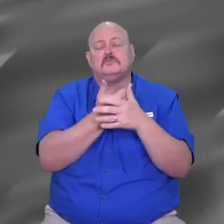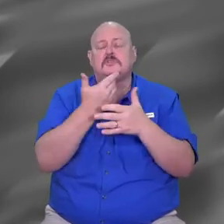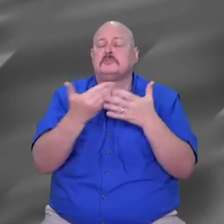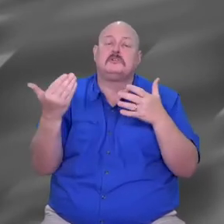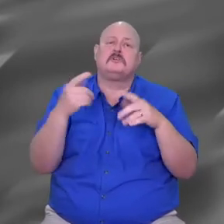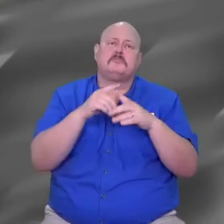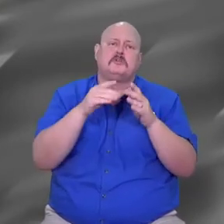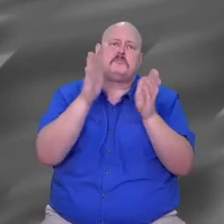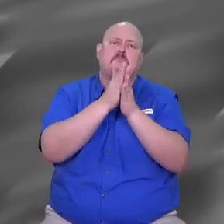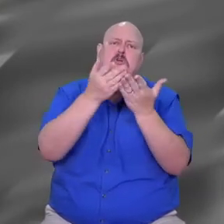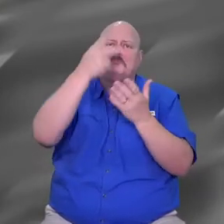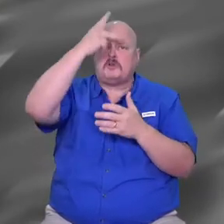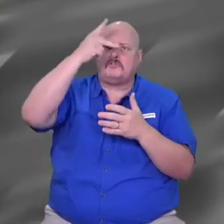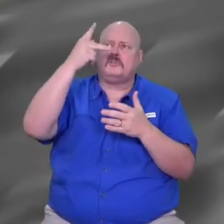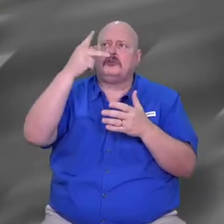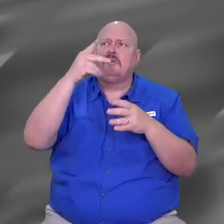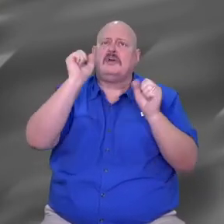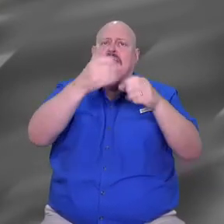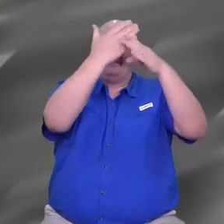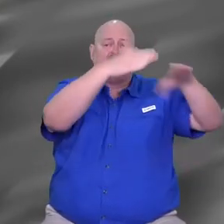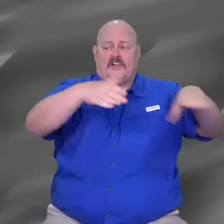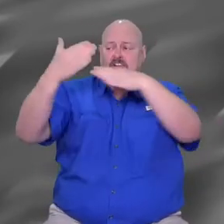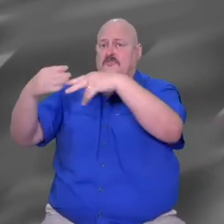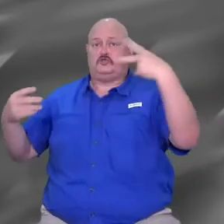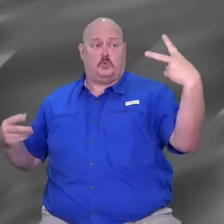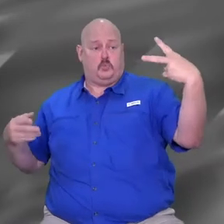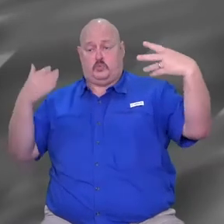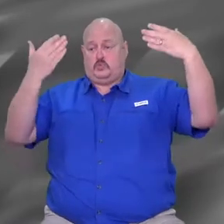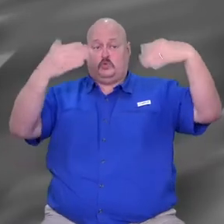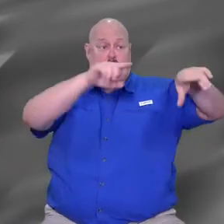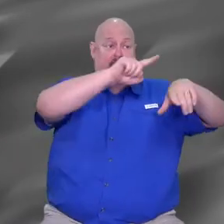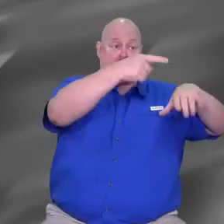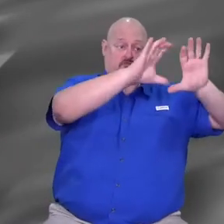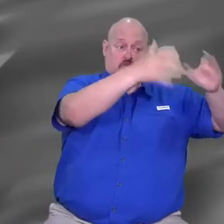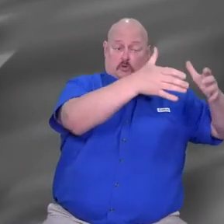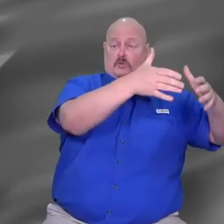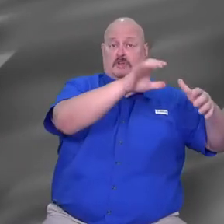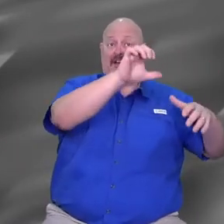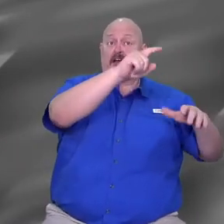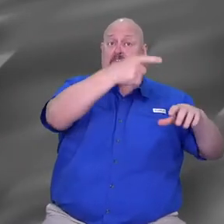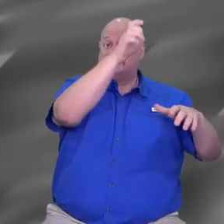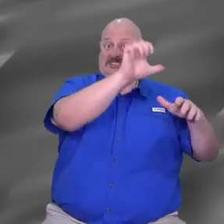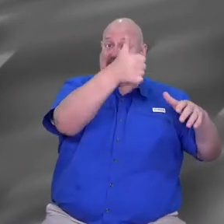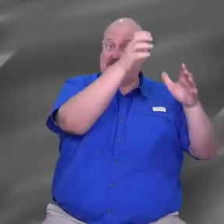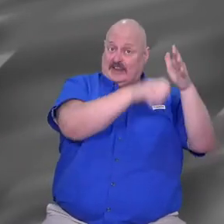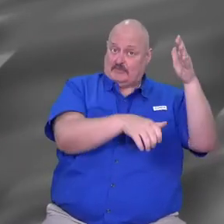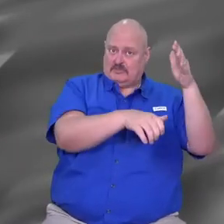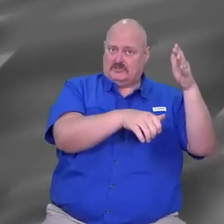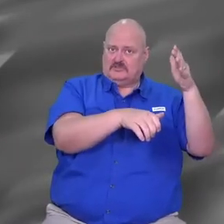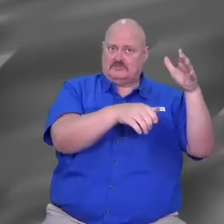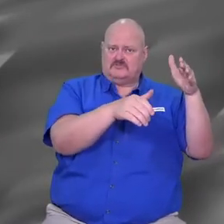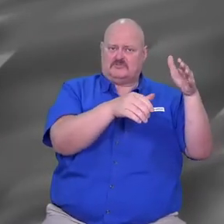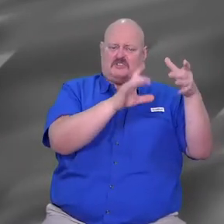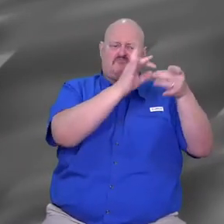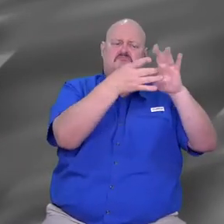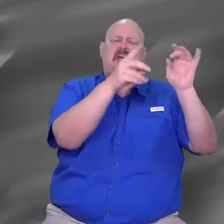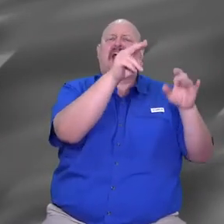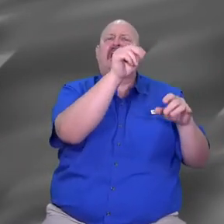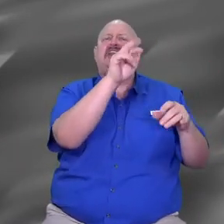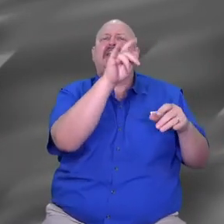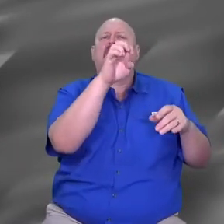the book of Proverbs, we can divide it into two sections. The first 10 chapters are very narrative.